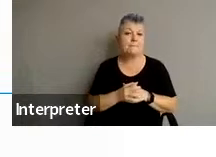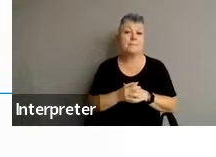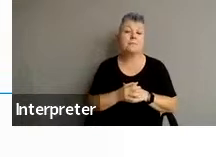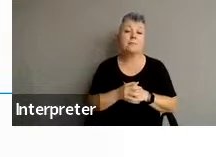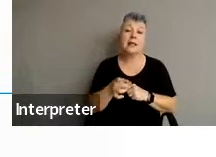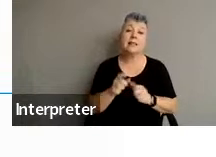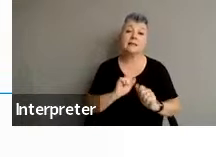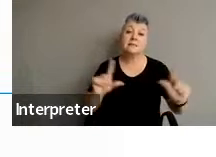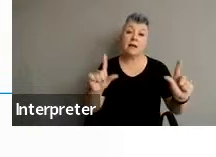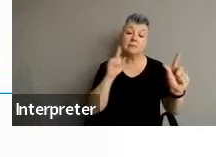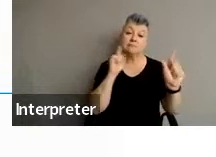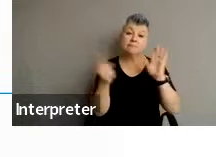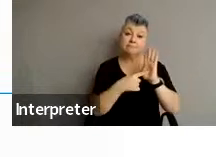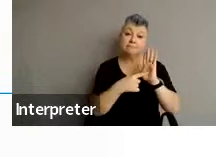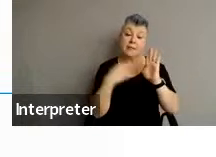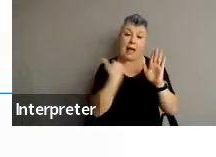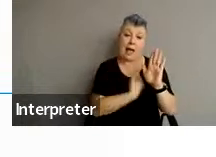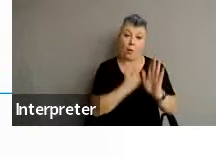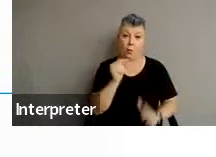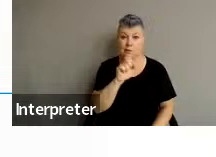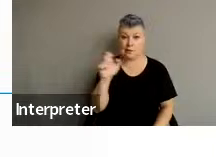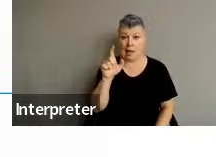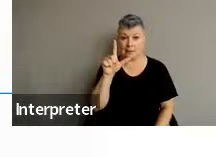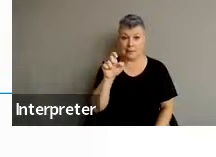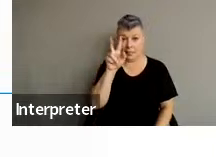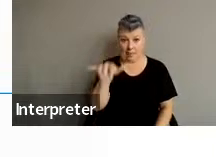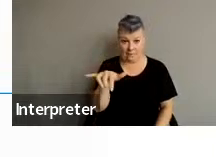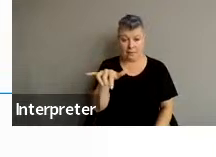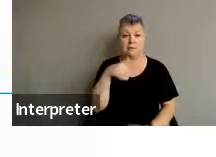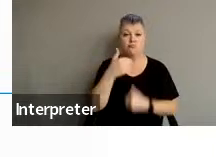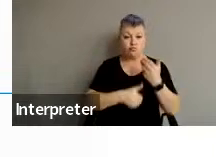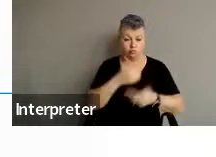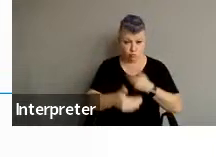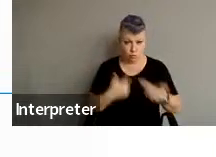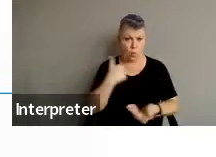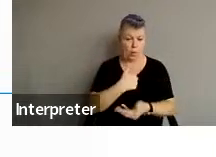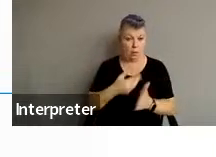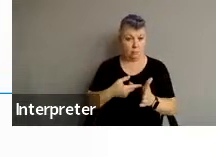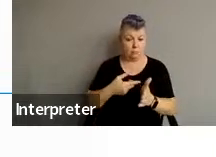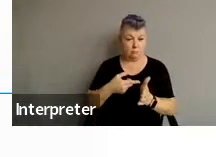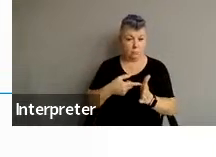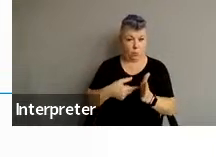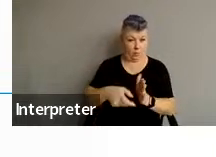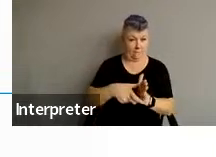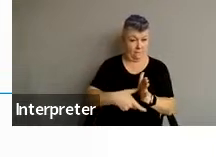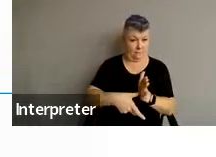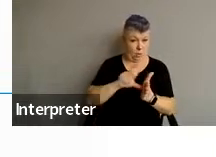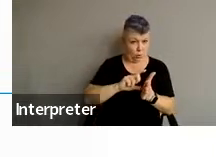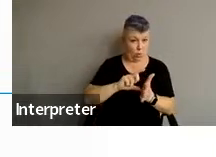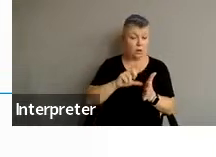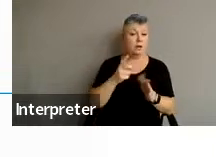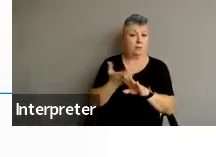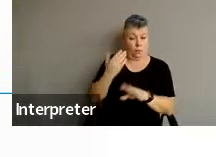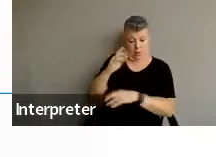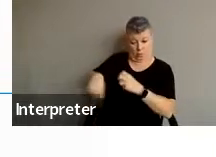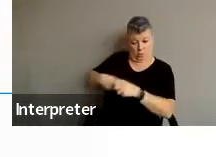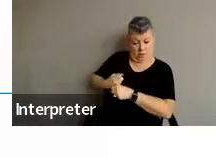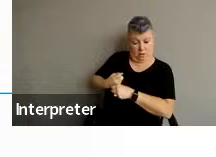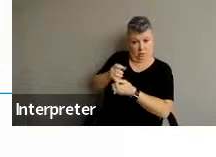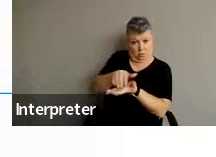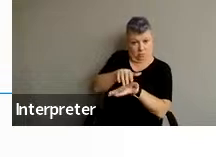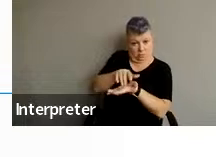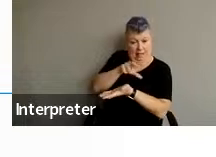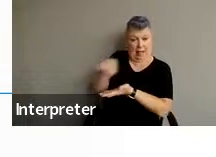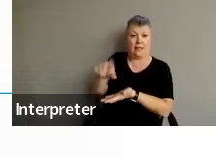This slide identifies our tax levy process. We review our prior year calculation, as well as collect data from